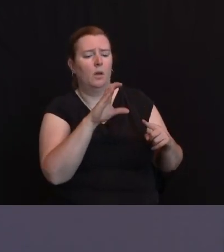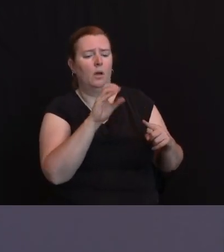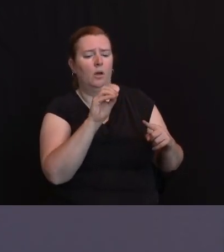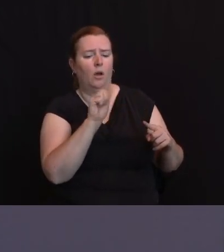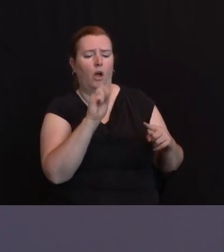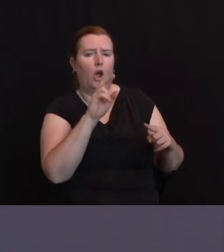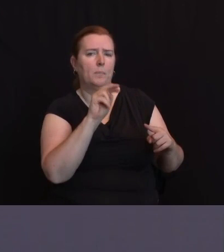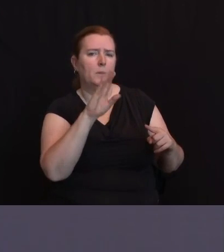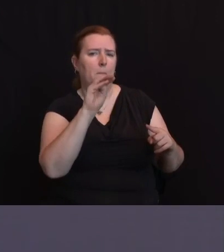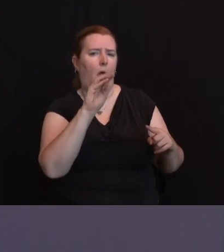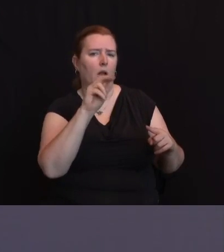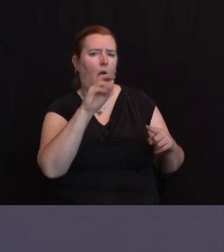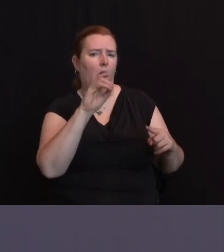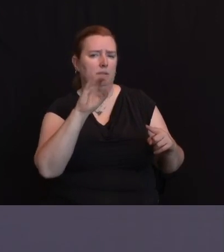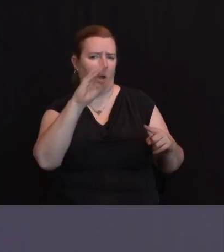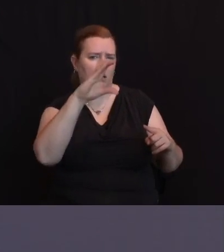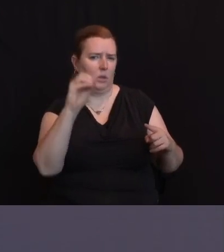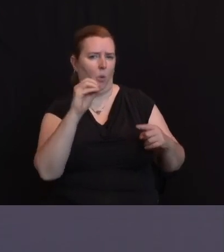but before you do,